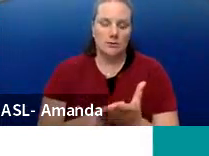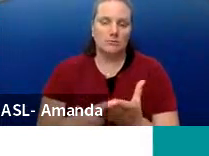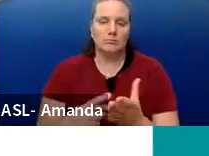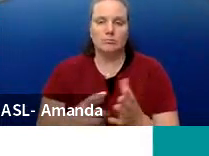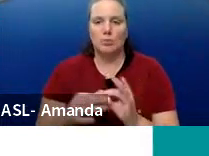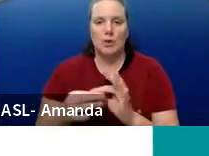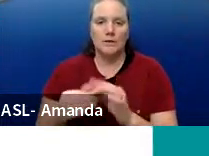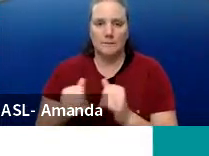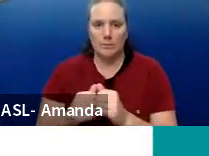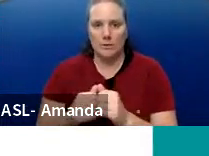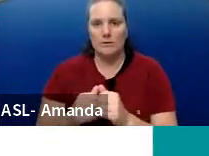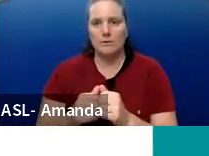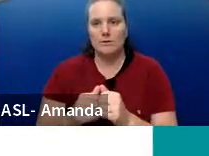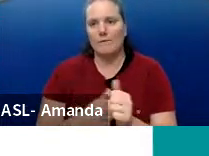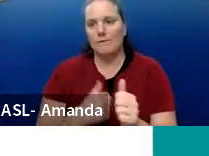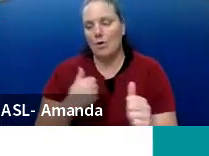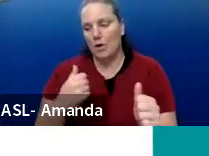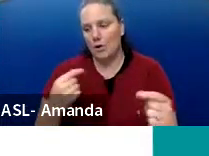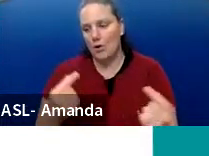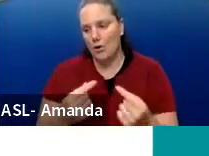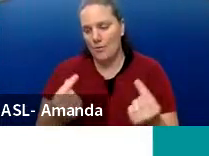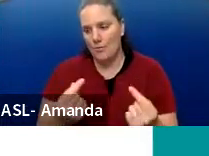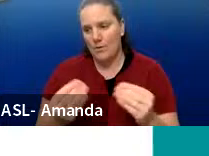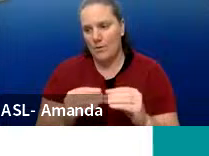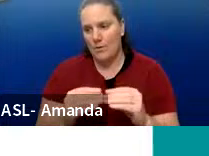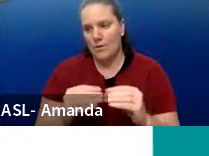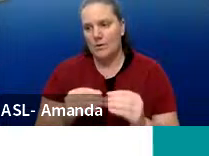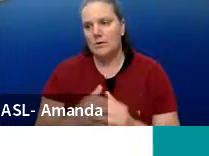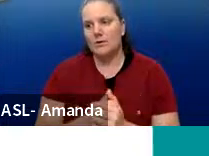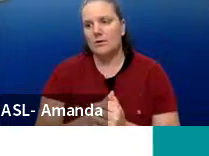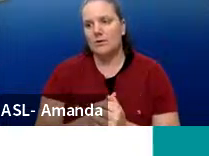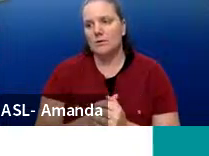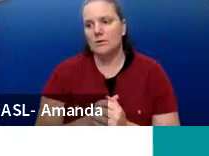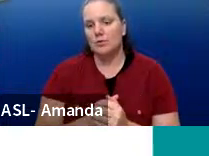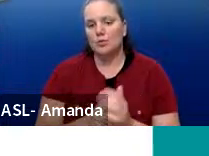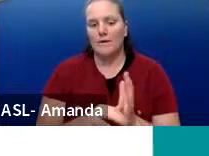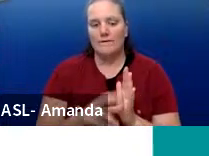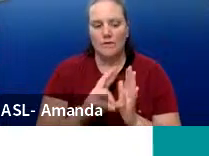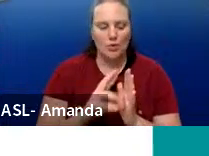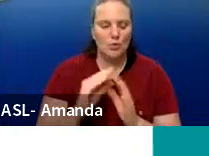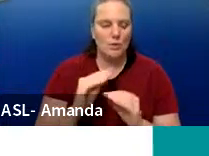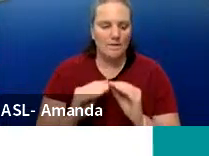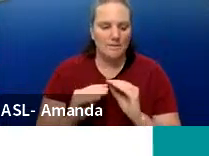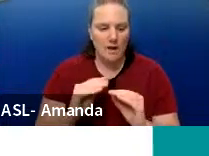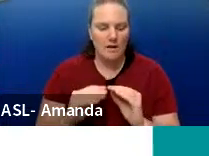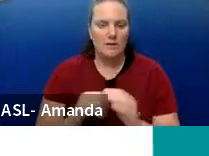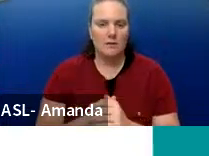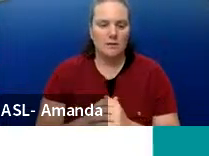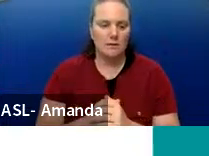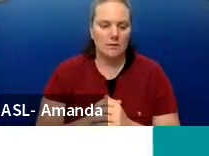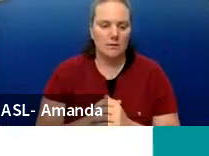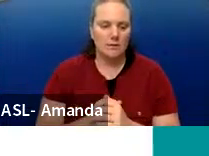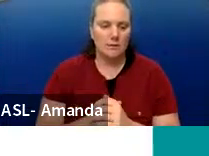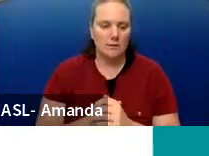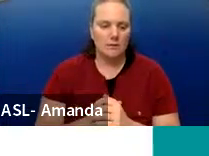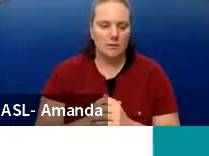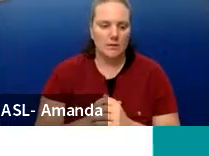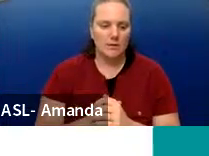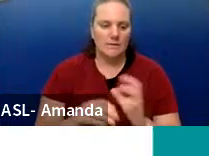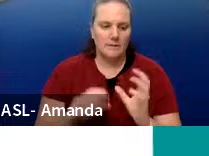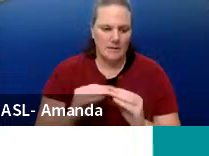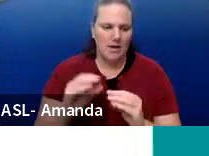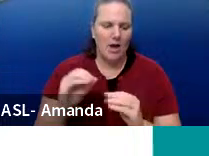to avoid further harm, where we'll do review and refine. Then we'll have a meeting on